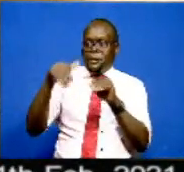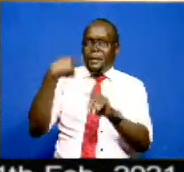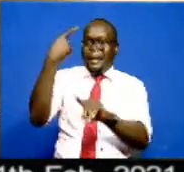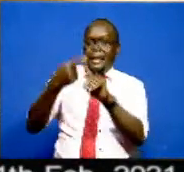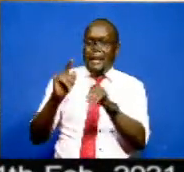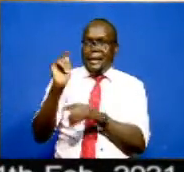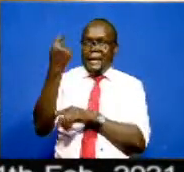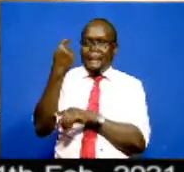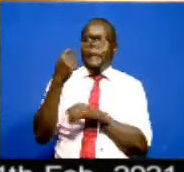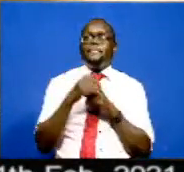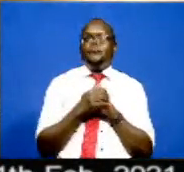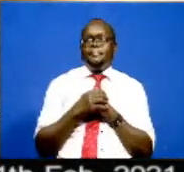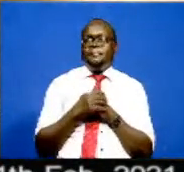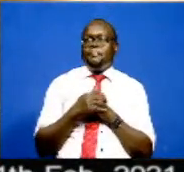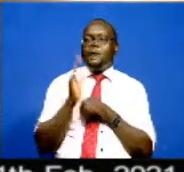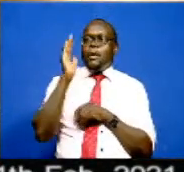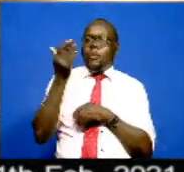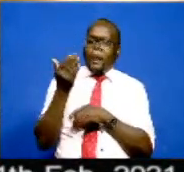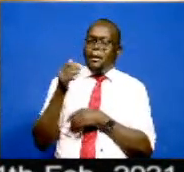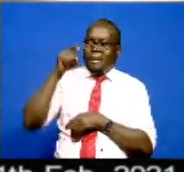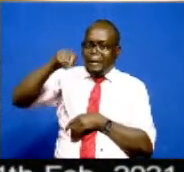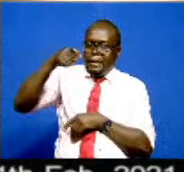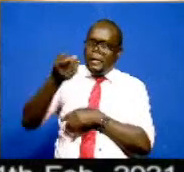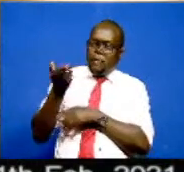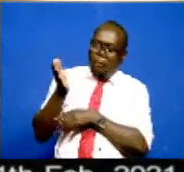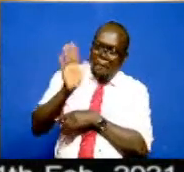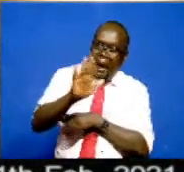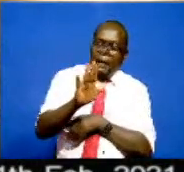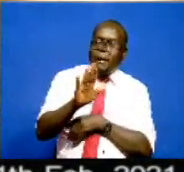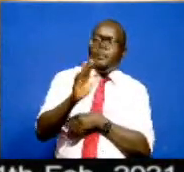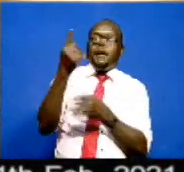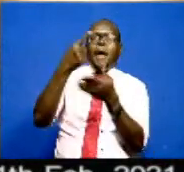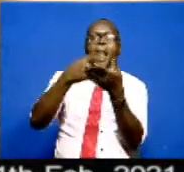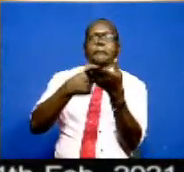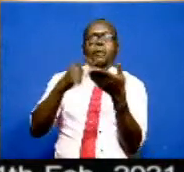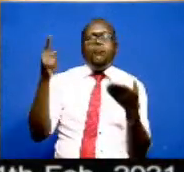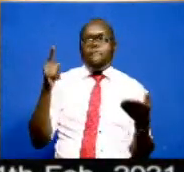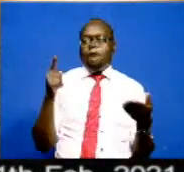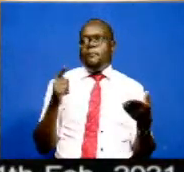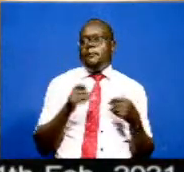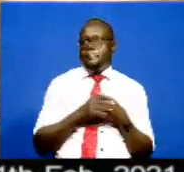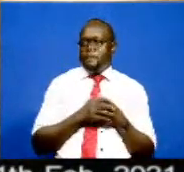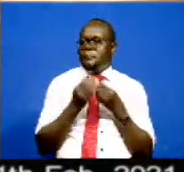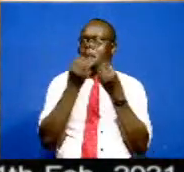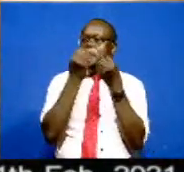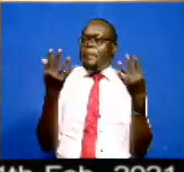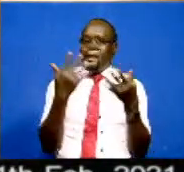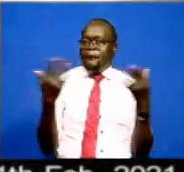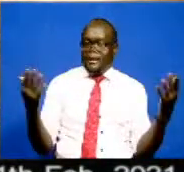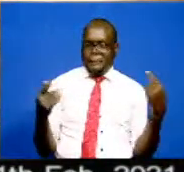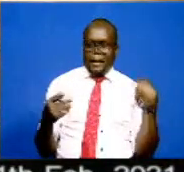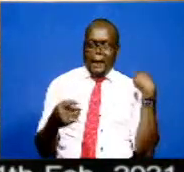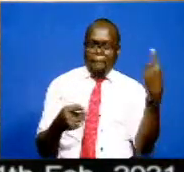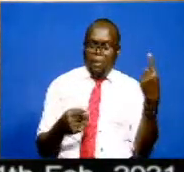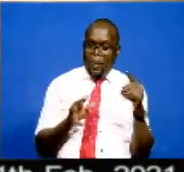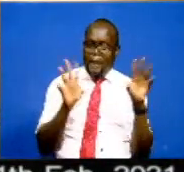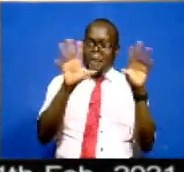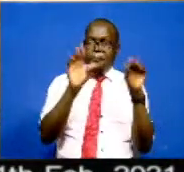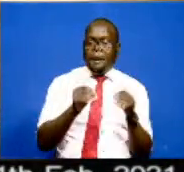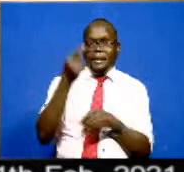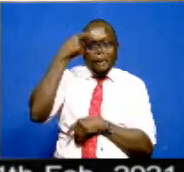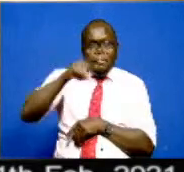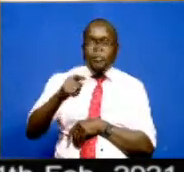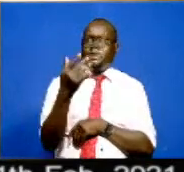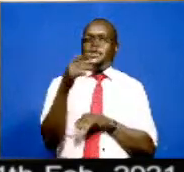Kenya, you will be required to approve several things. One, the budget policy